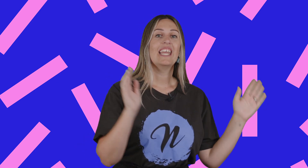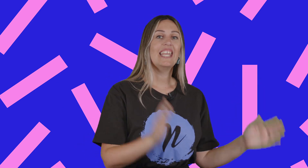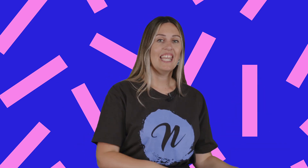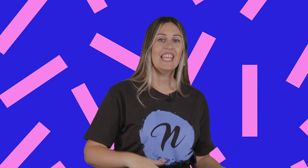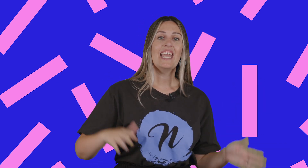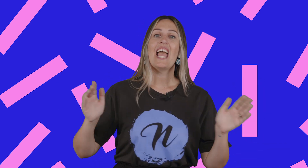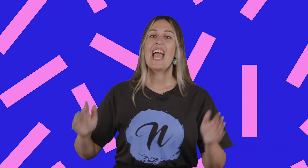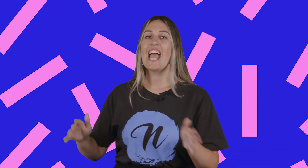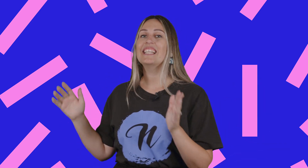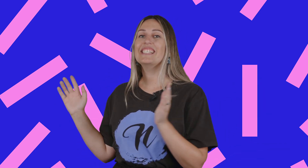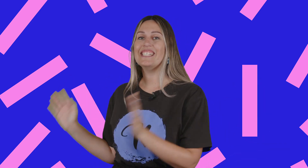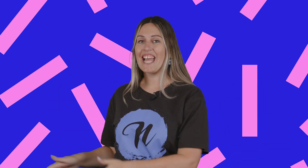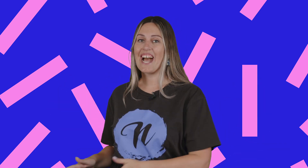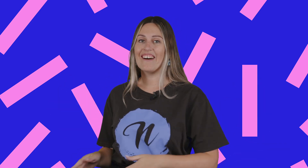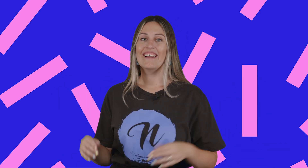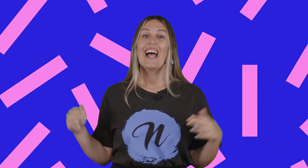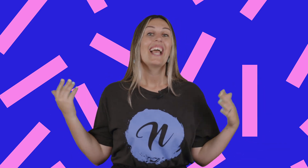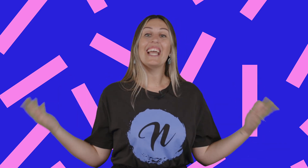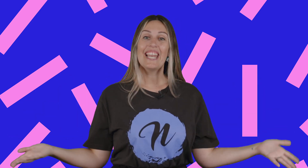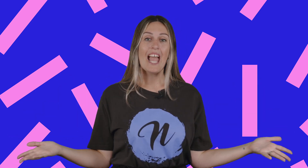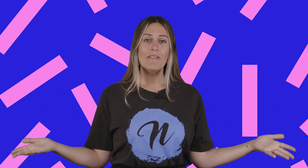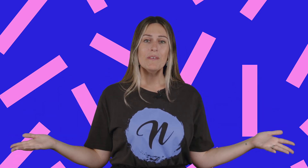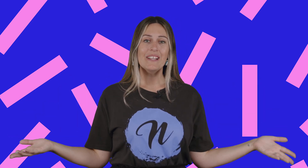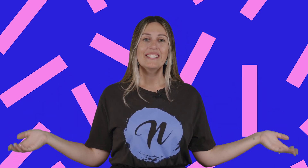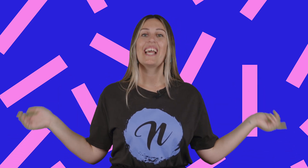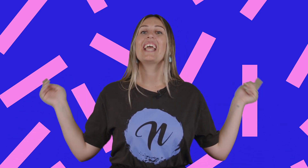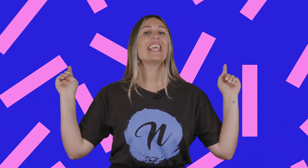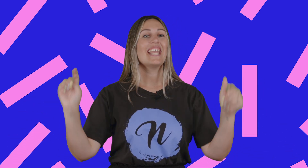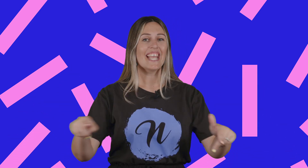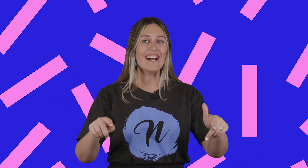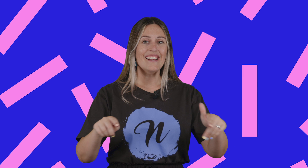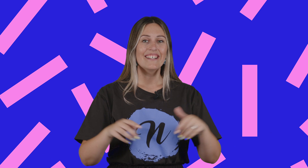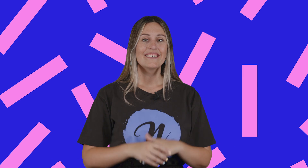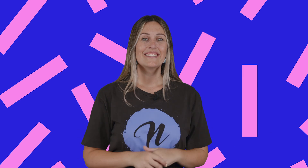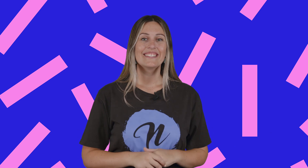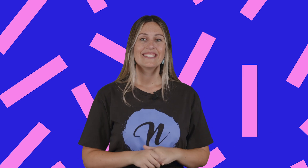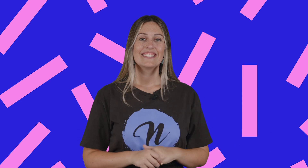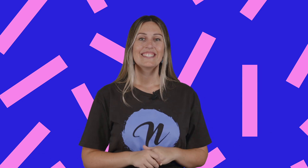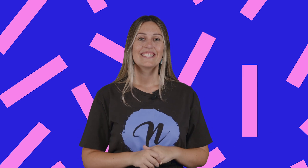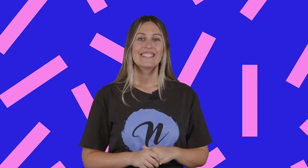God here and now. Can everyone say here?